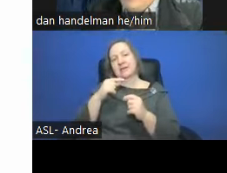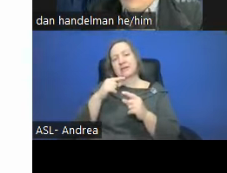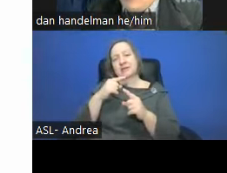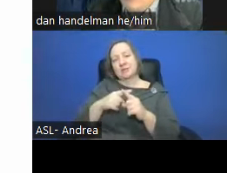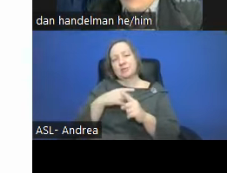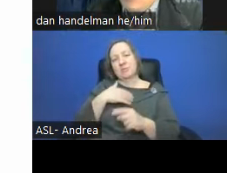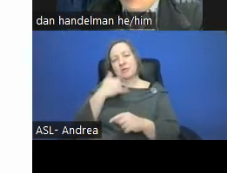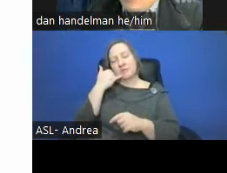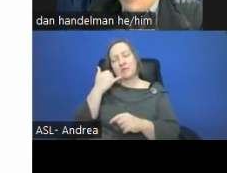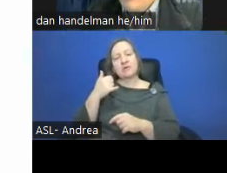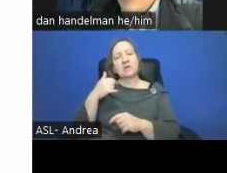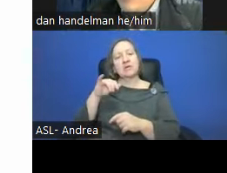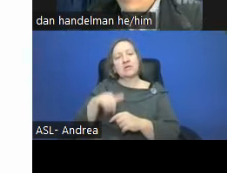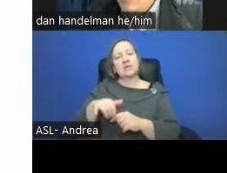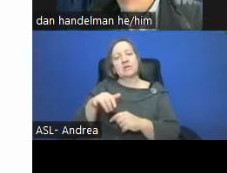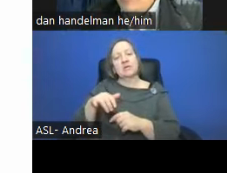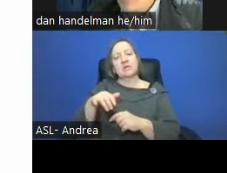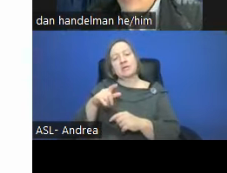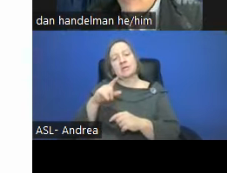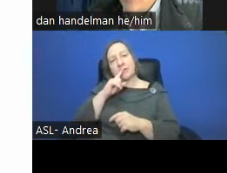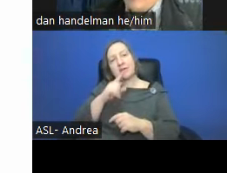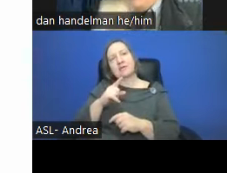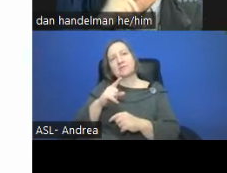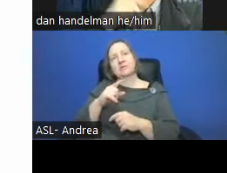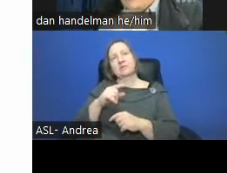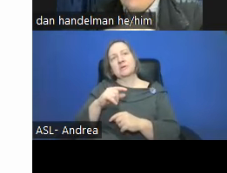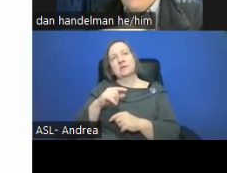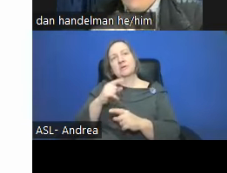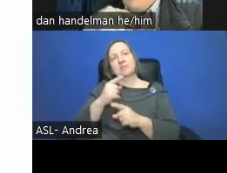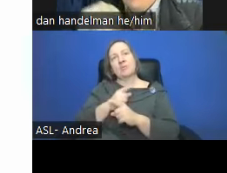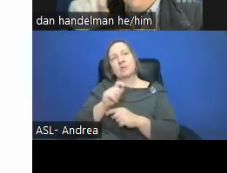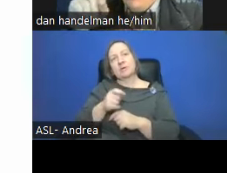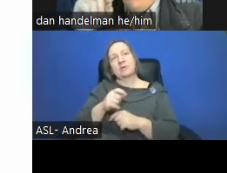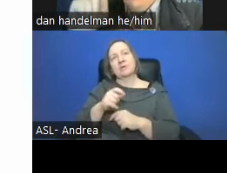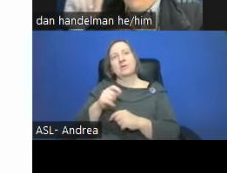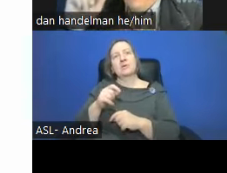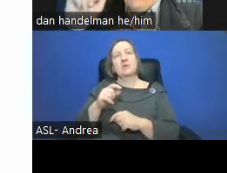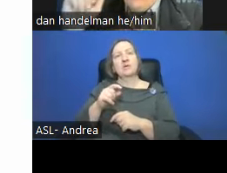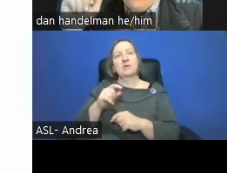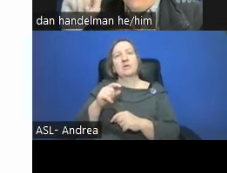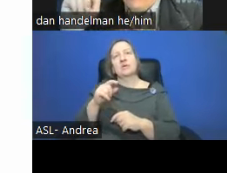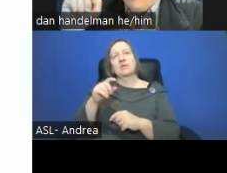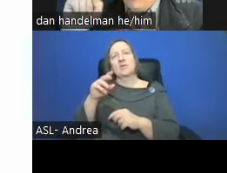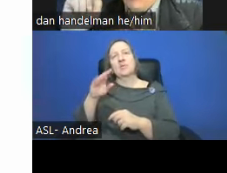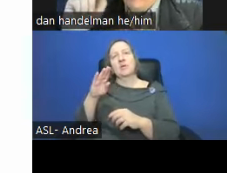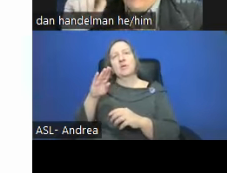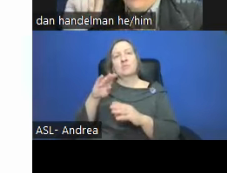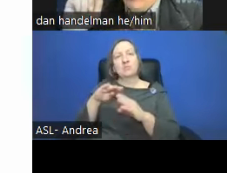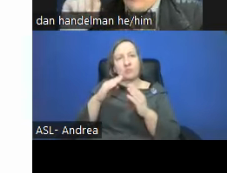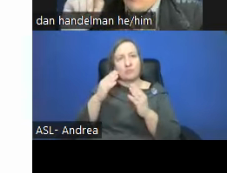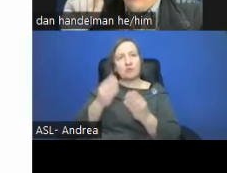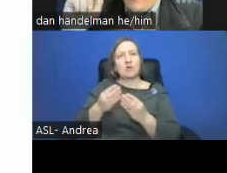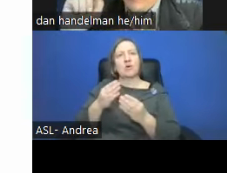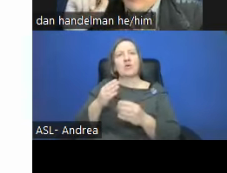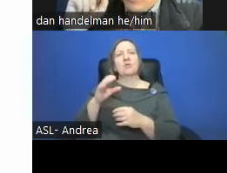Yeah, there actually is appropriate to have a comment there. So it's, however, when bureau supervisors generate complaints about poor member performance